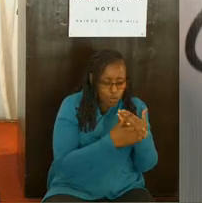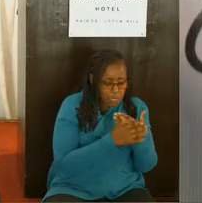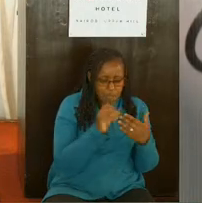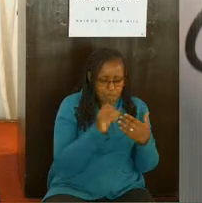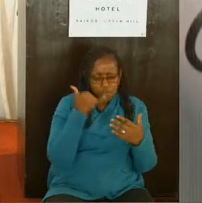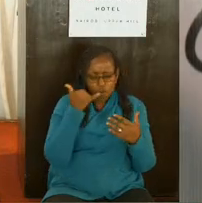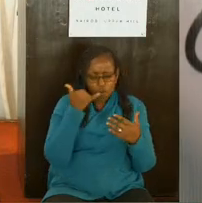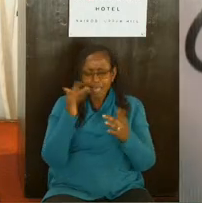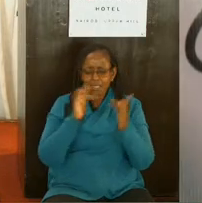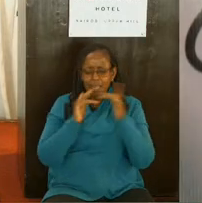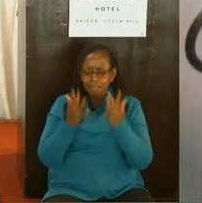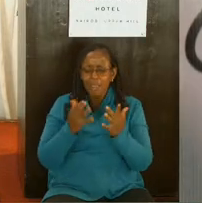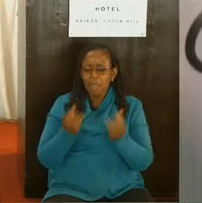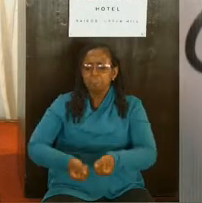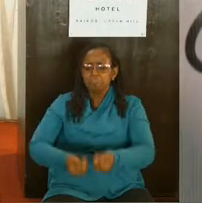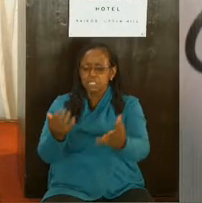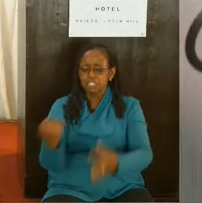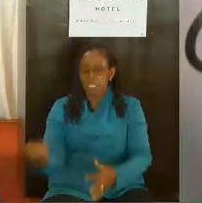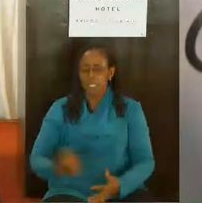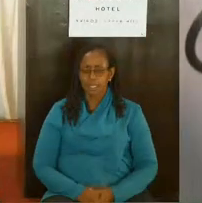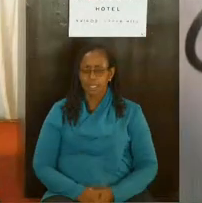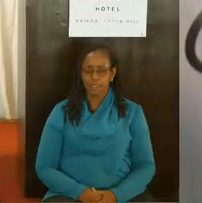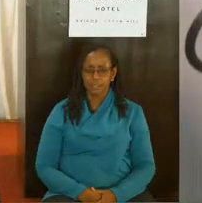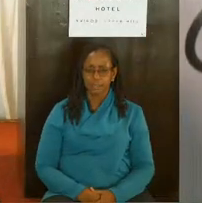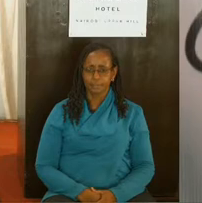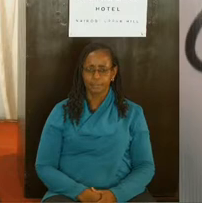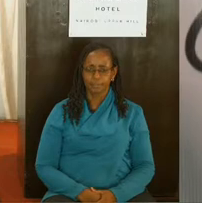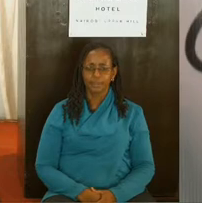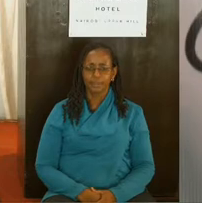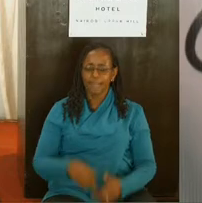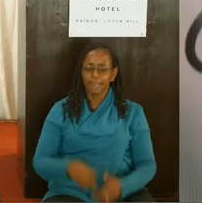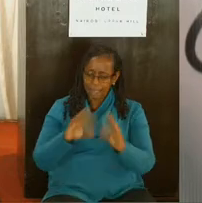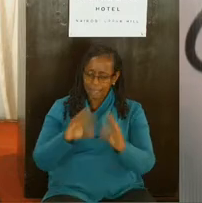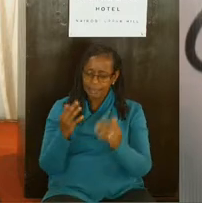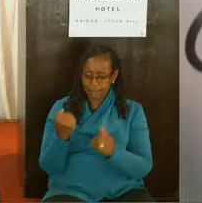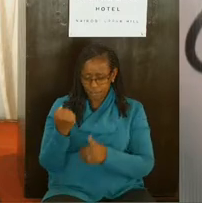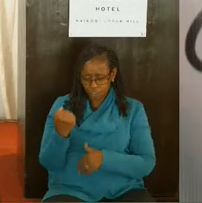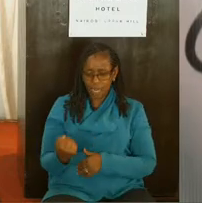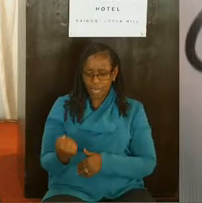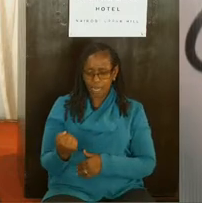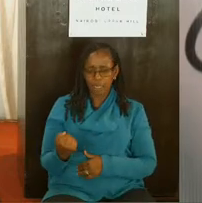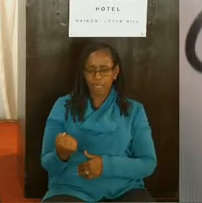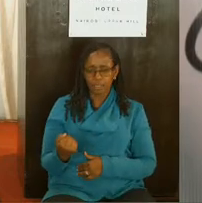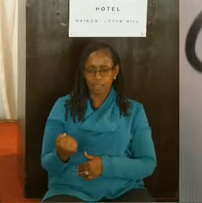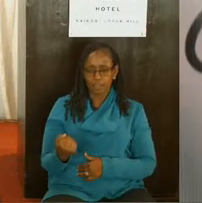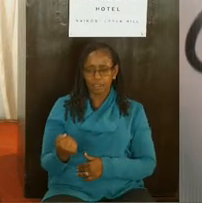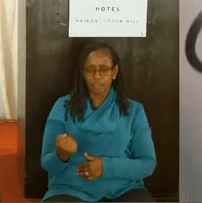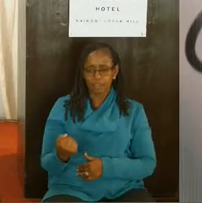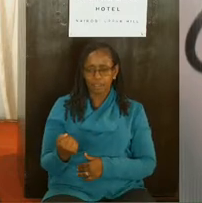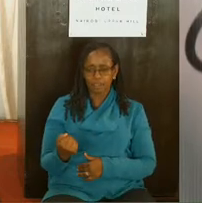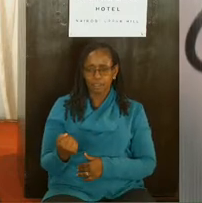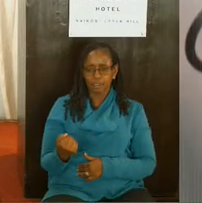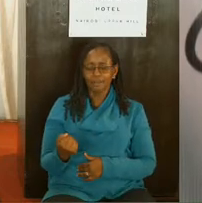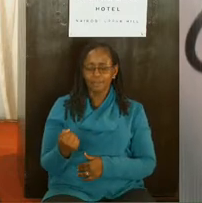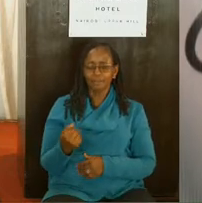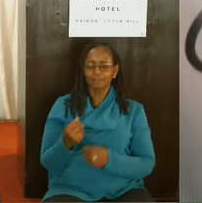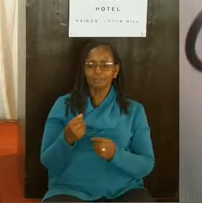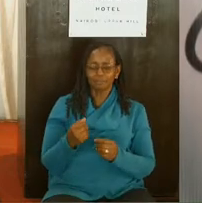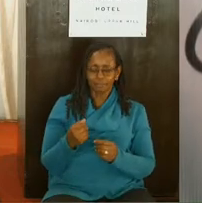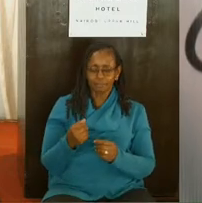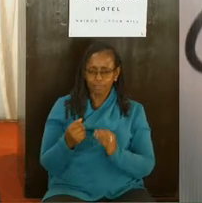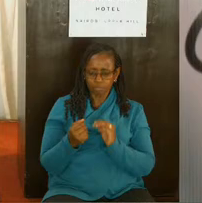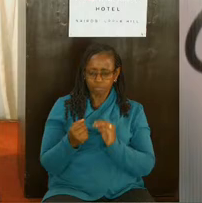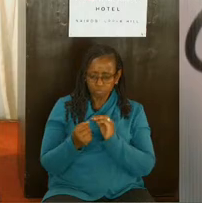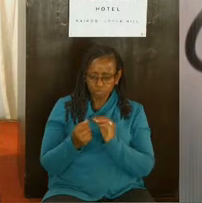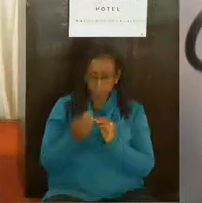and there's internet give it to your child um let this child be uh you know um technologically what literally